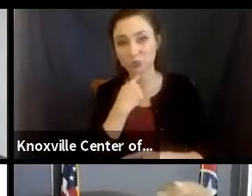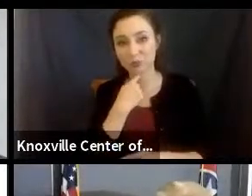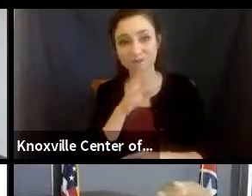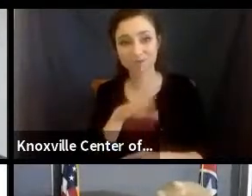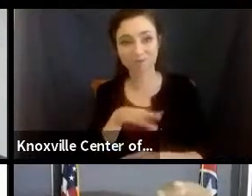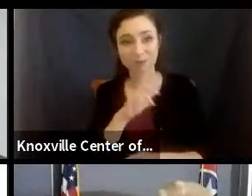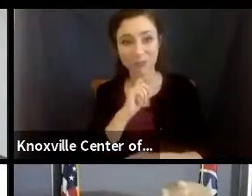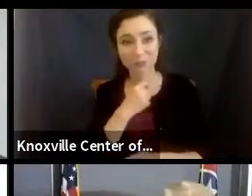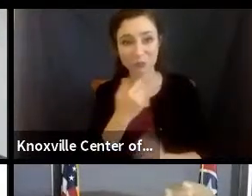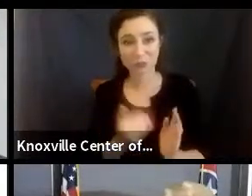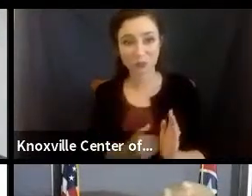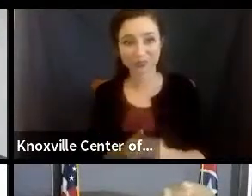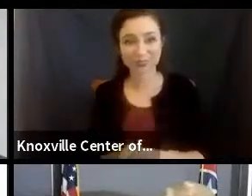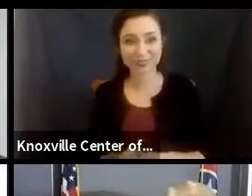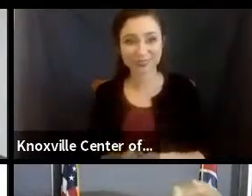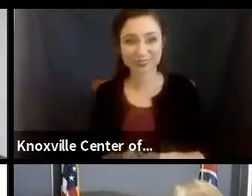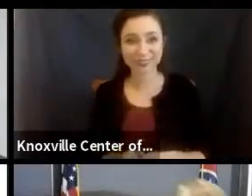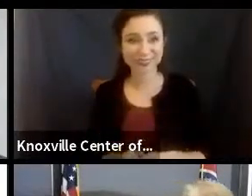Dr. Goetcher, you're on mute.